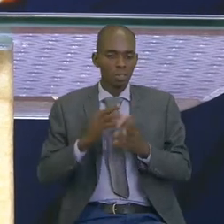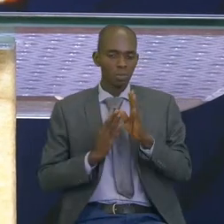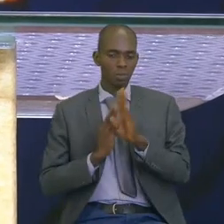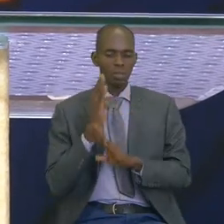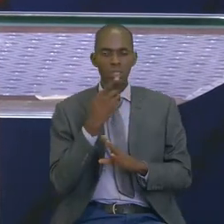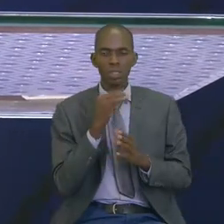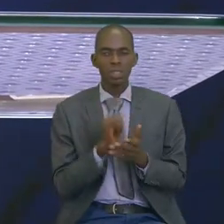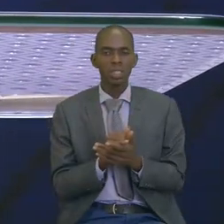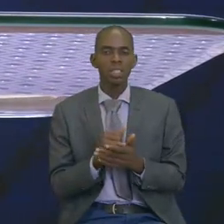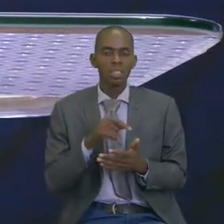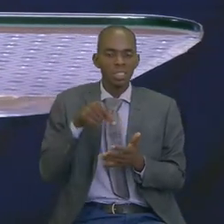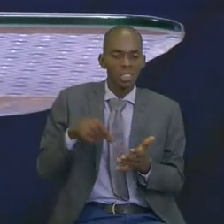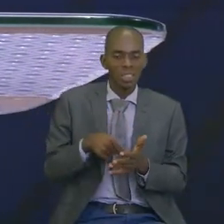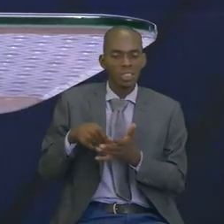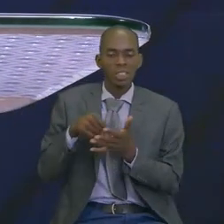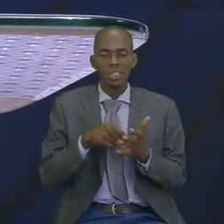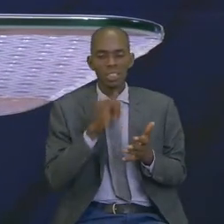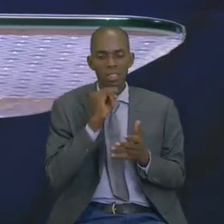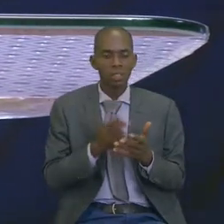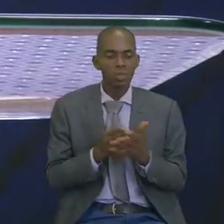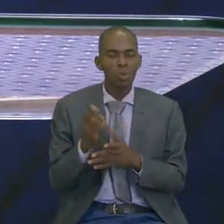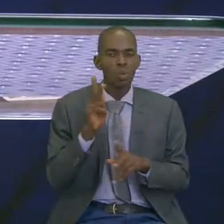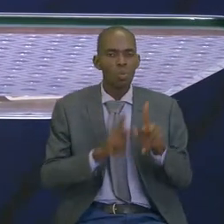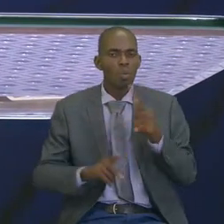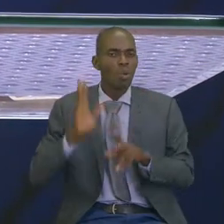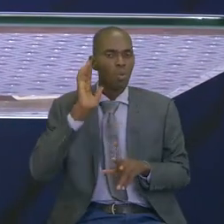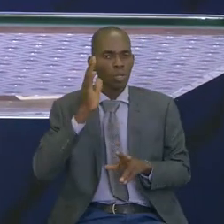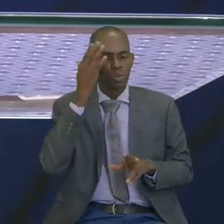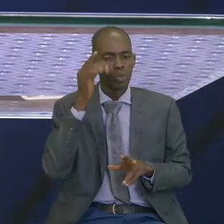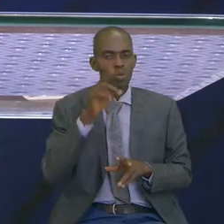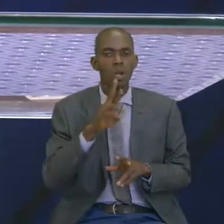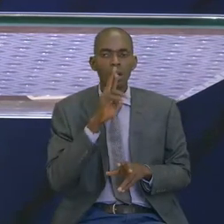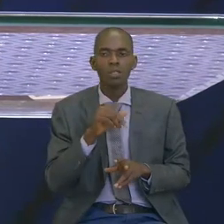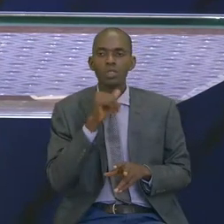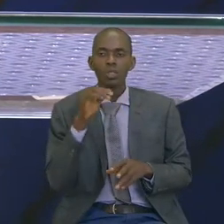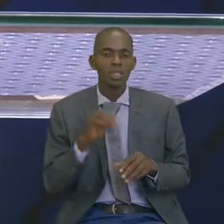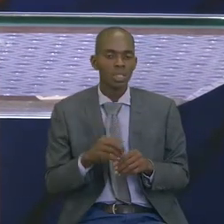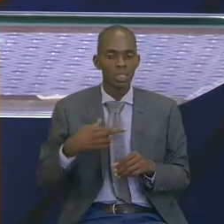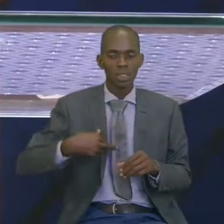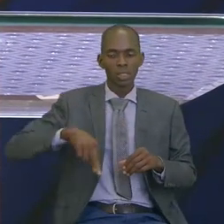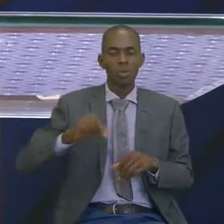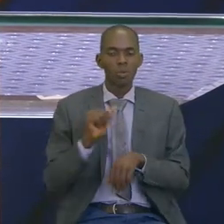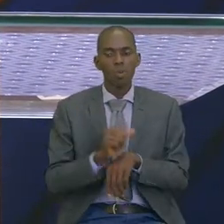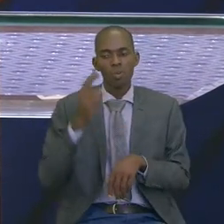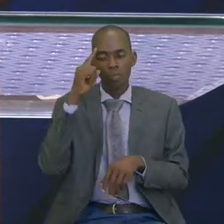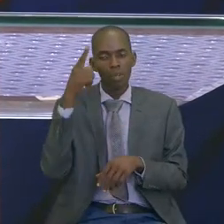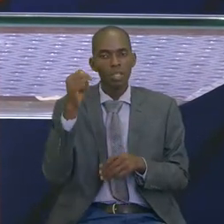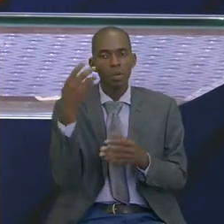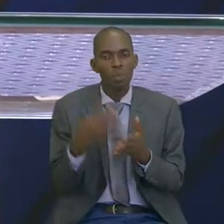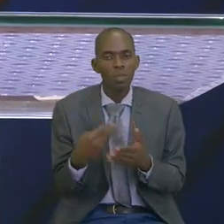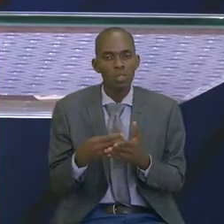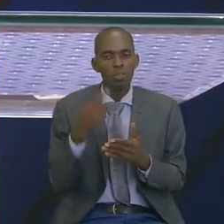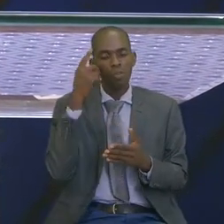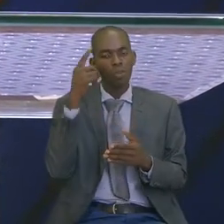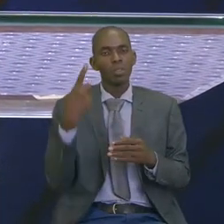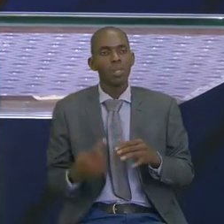truth, people will know that you are not in religion for money, you are not in the religion for fame, you are not in religion